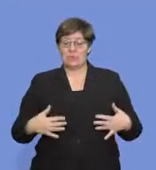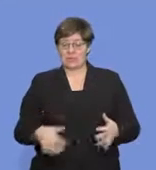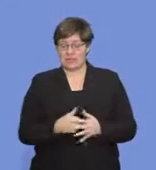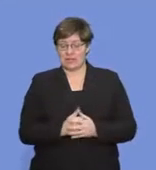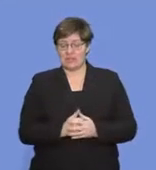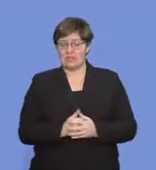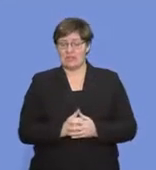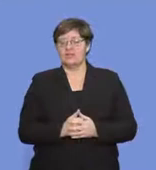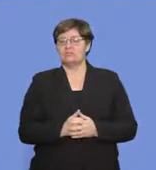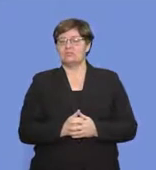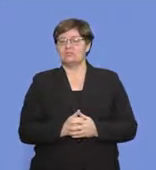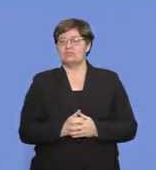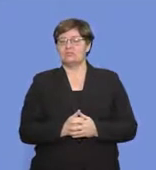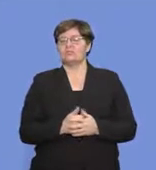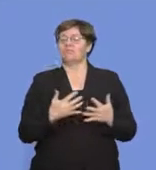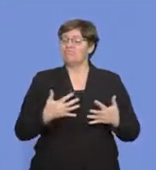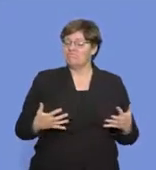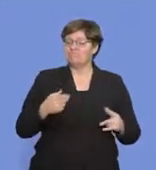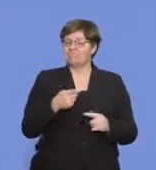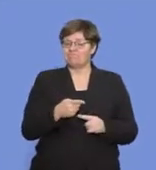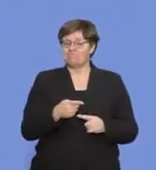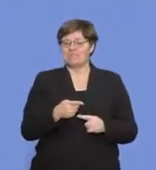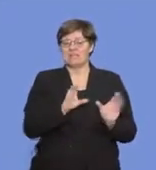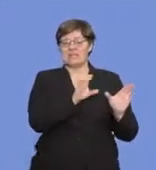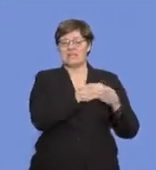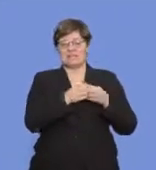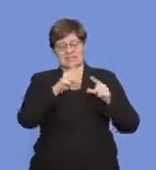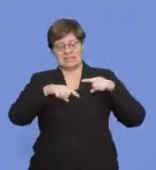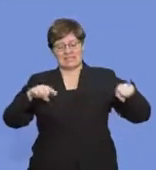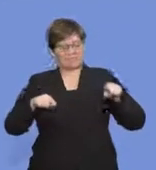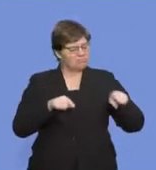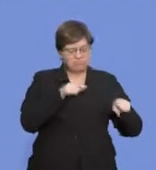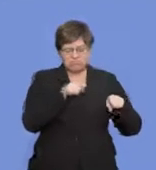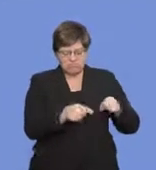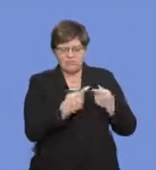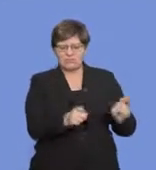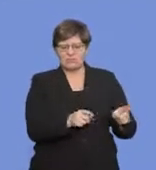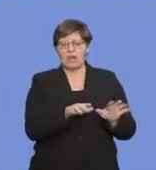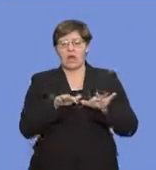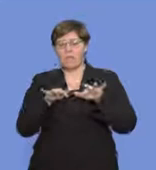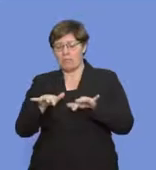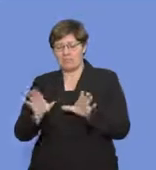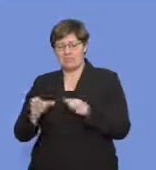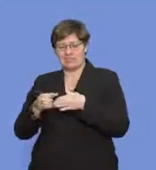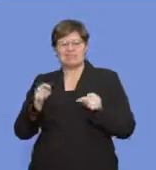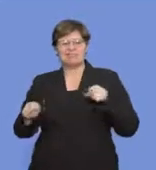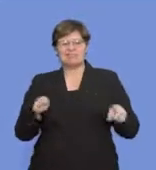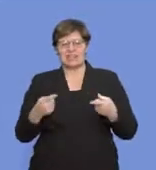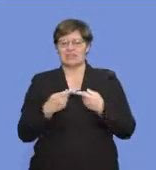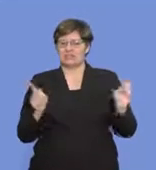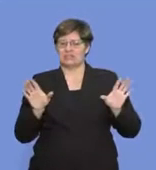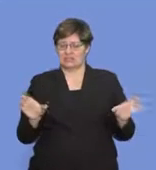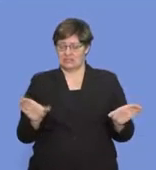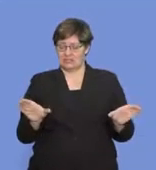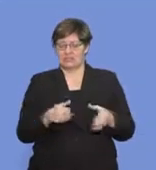important, and very much so is species, the difference between species and population. And then we're going to go on and